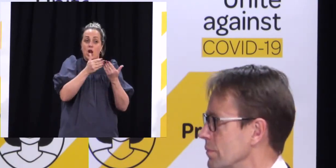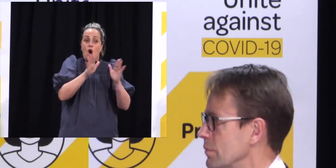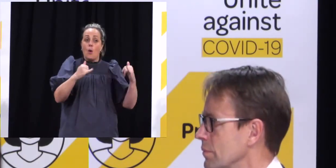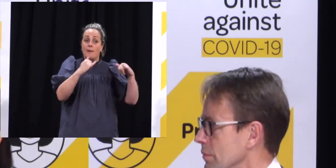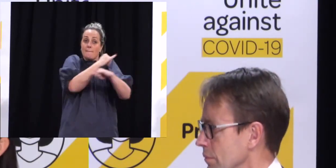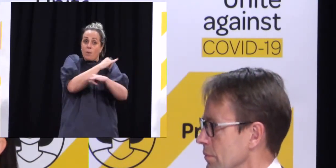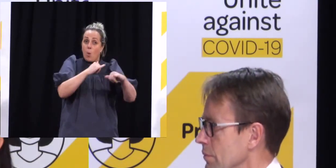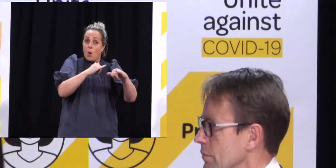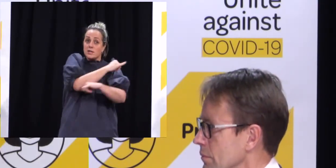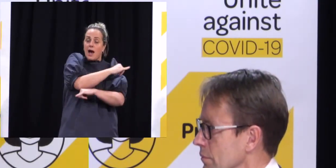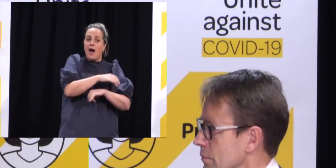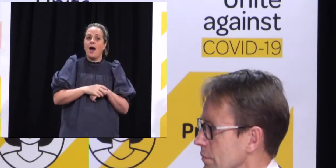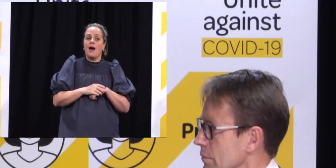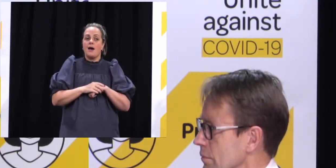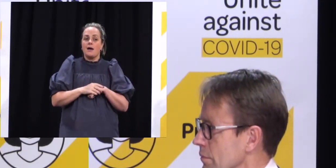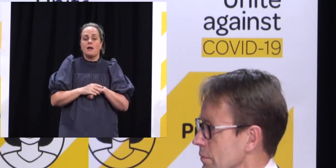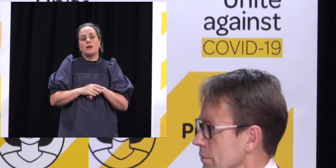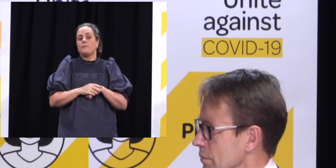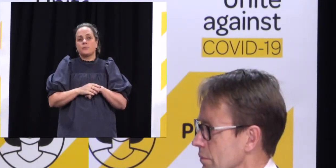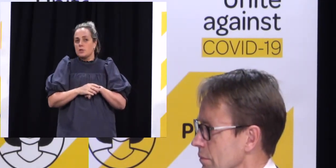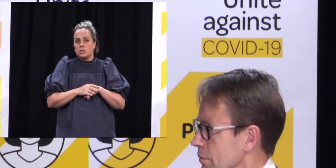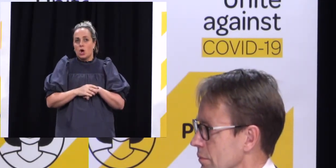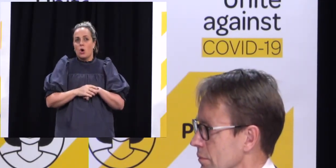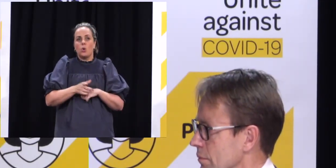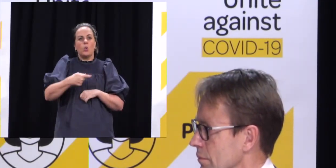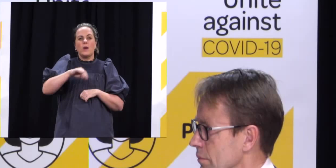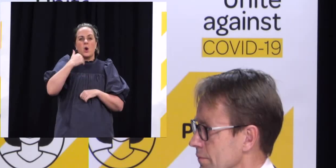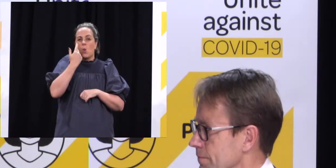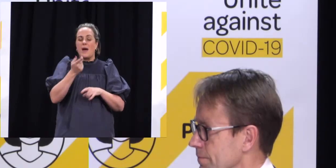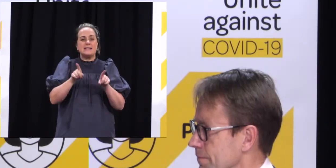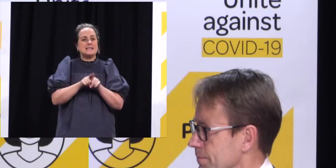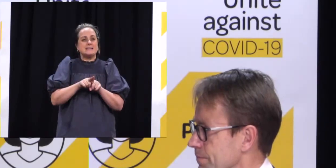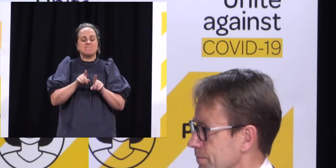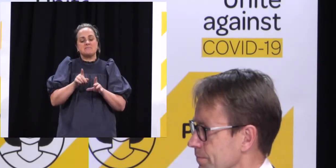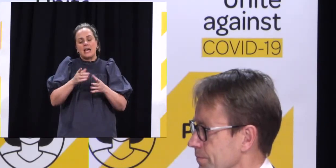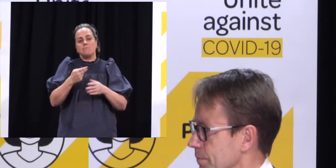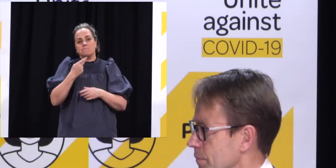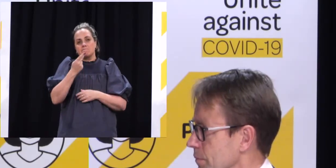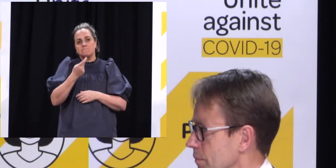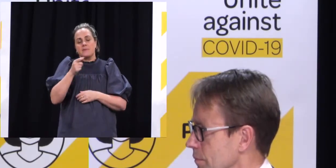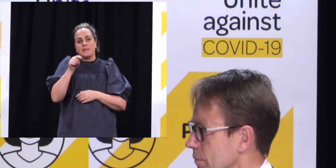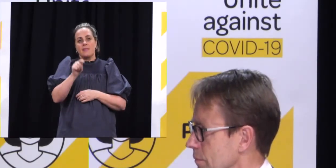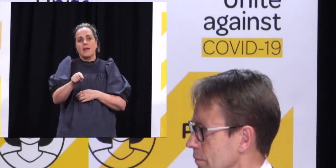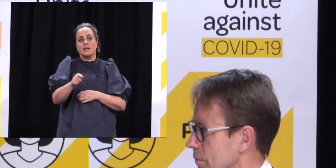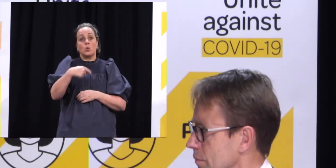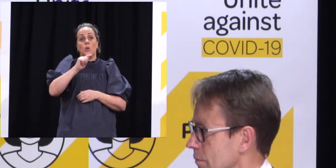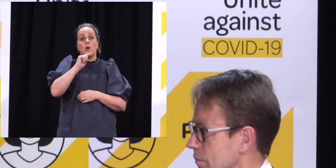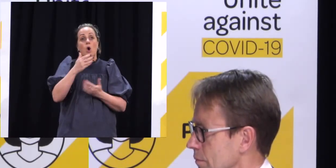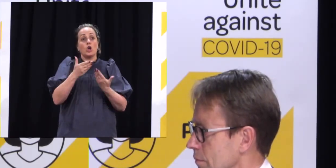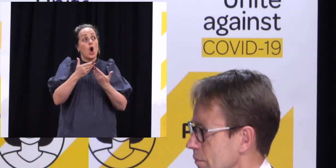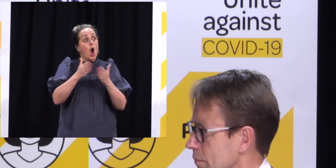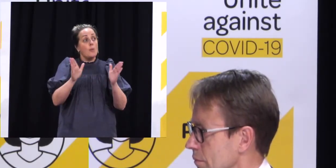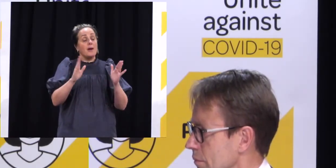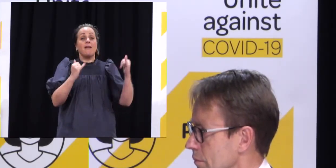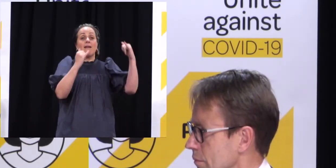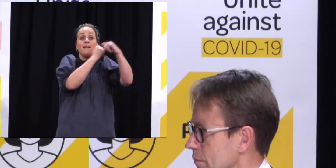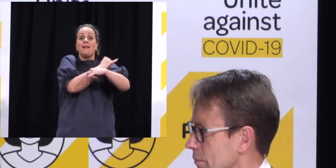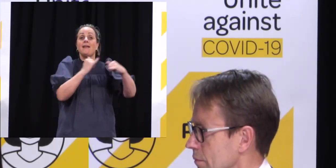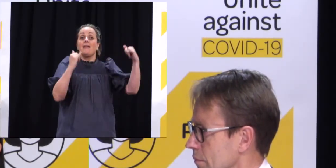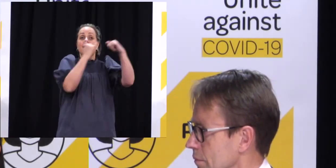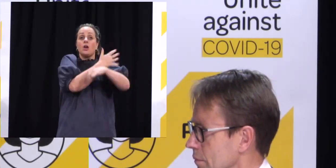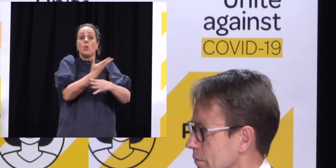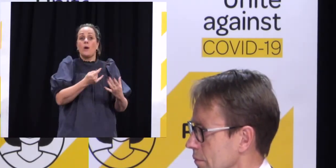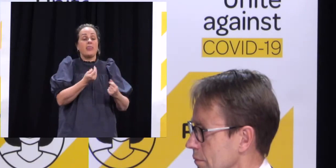we are vaccinating our people, no. But we've always said that we wouldn't open up and have quarantine-free travel with